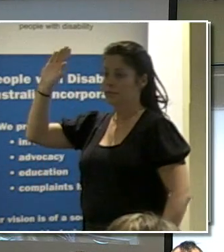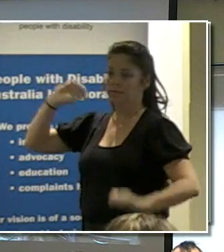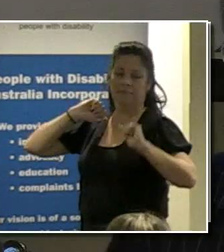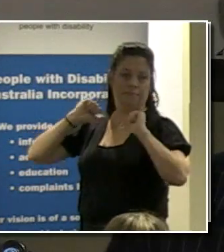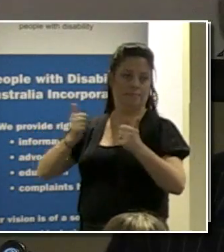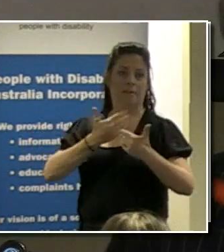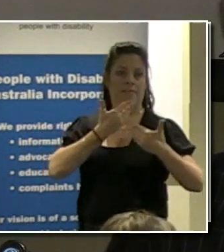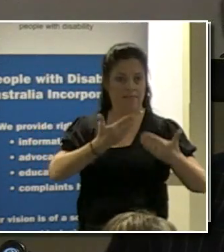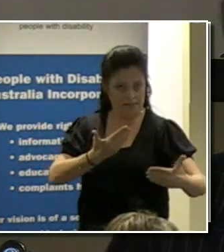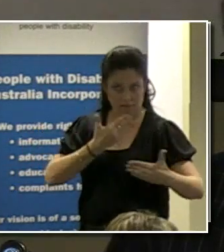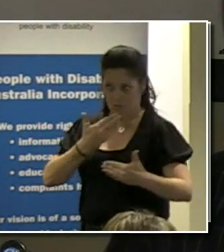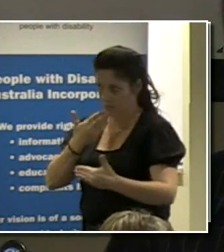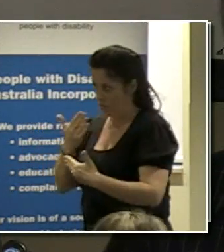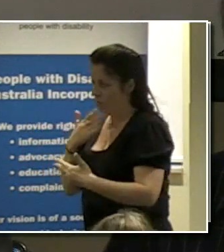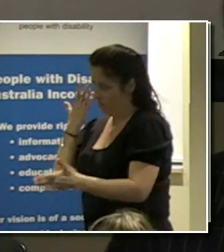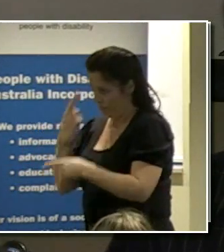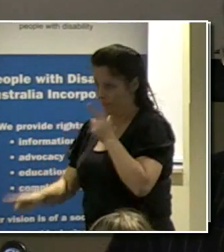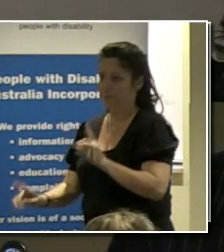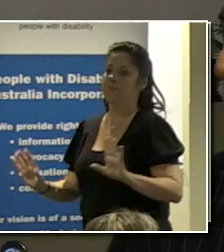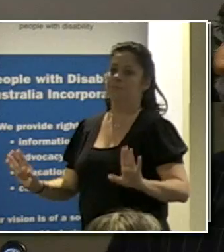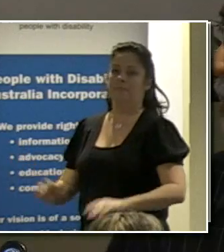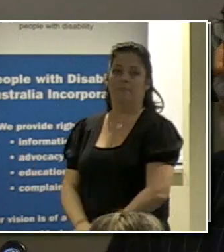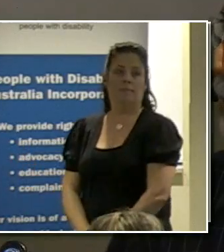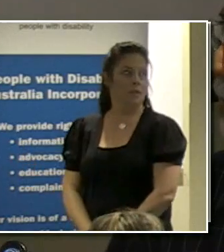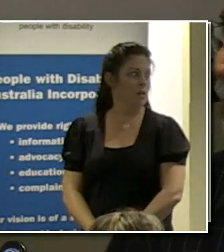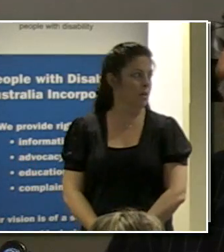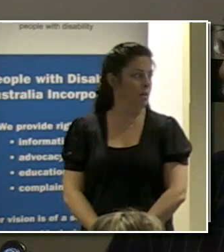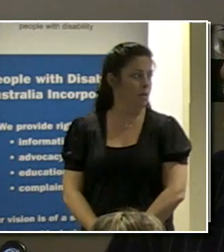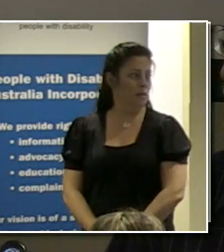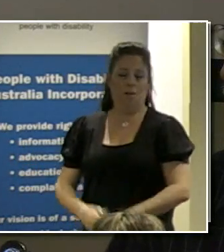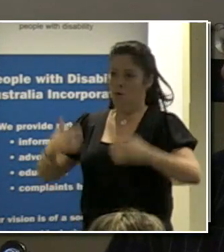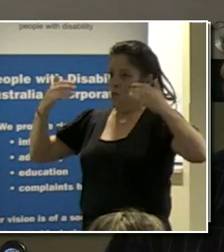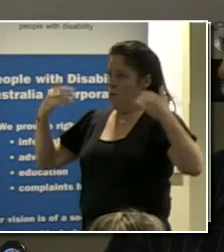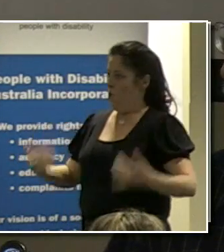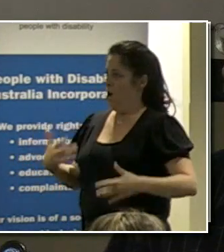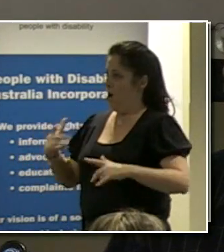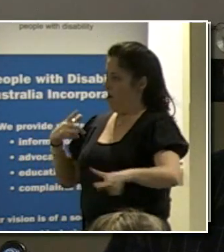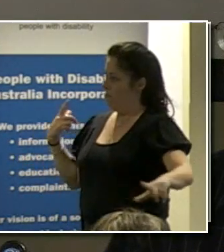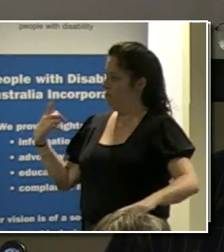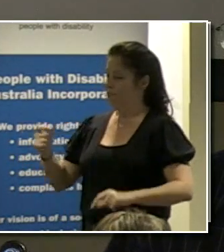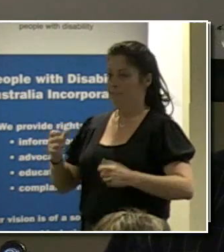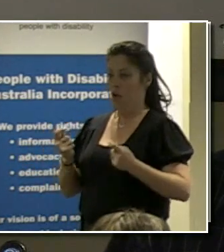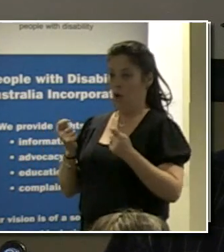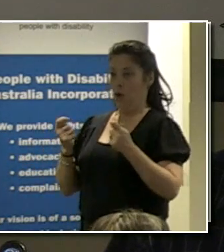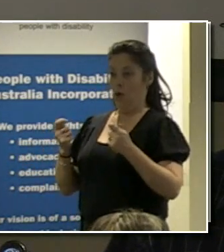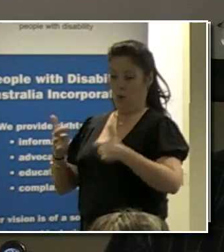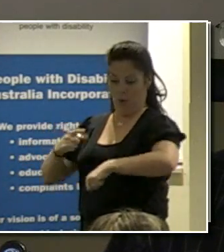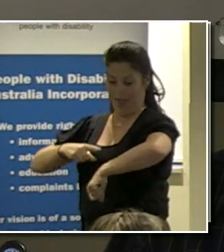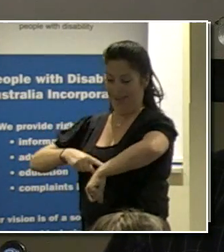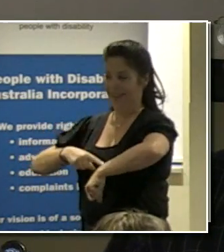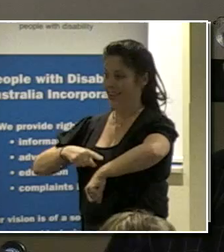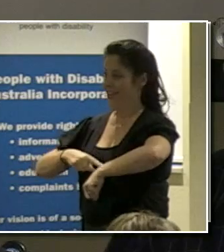Thank you. I'll declare that carried. Well, with that, we've actually grounded ourselves a bit of an early mark because we're ahead of schedule.